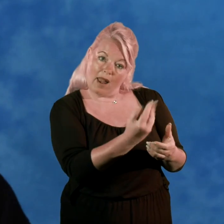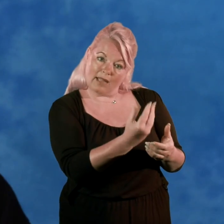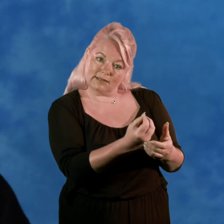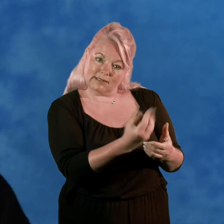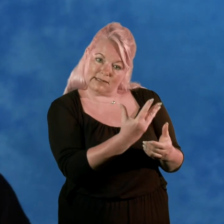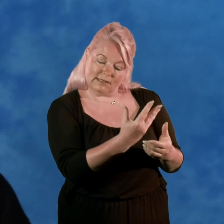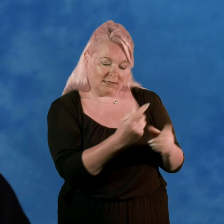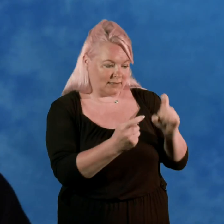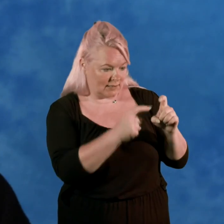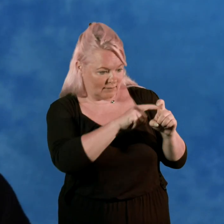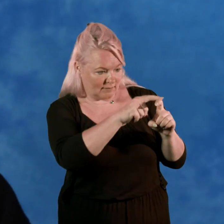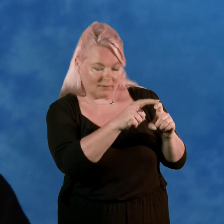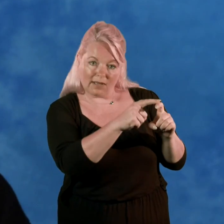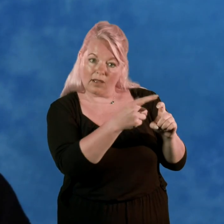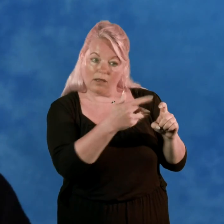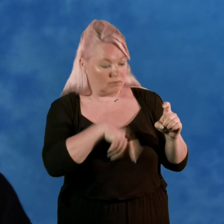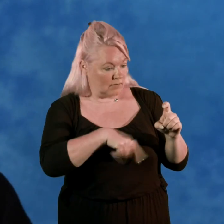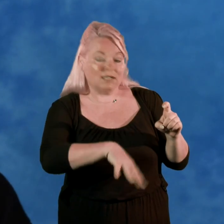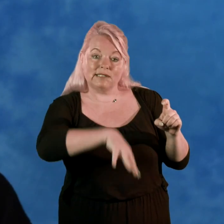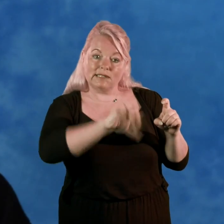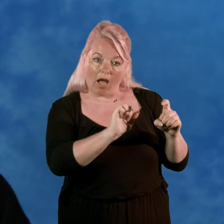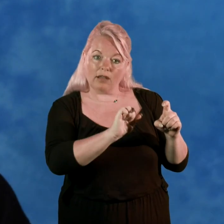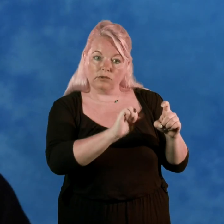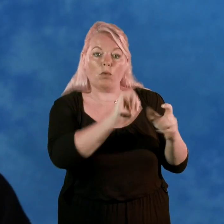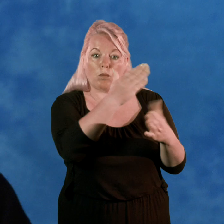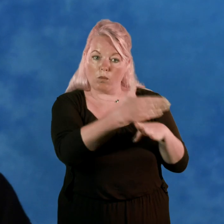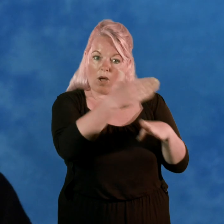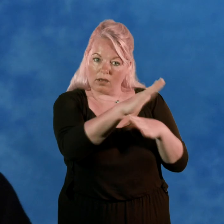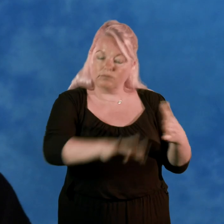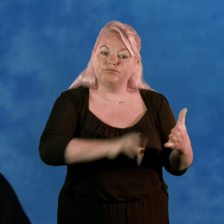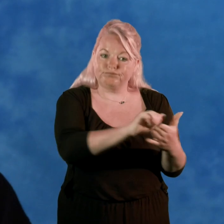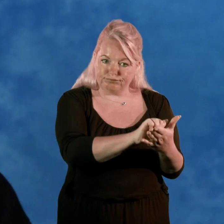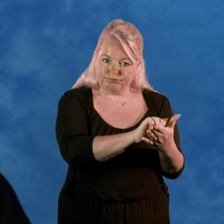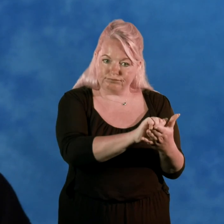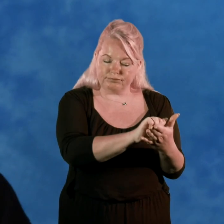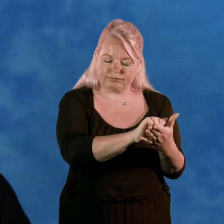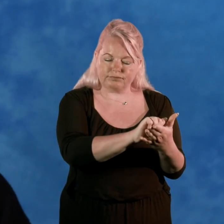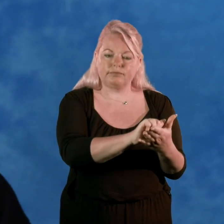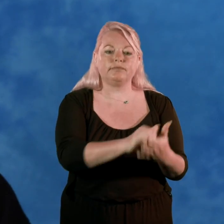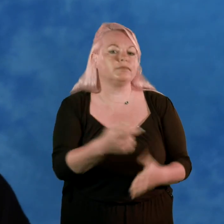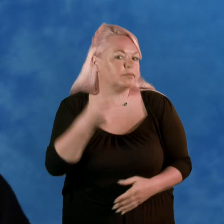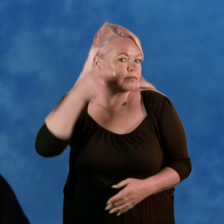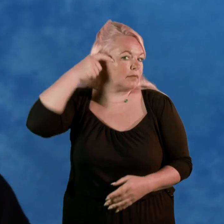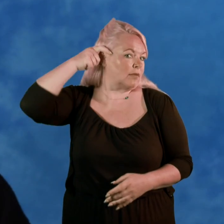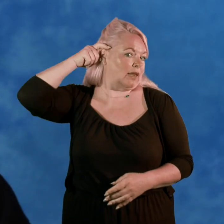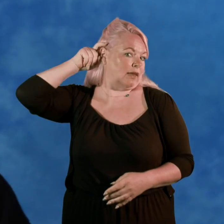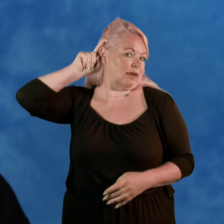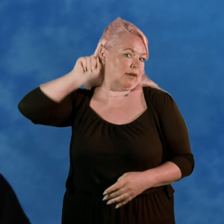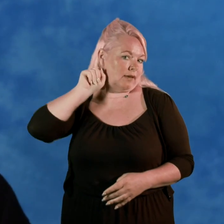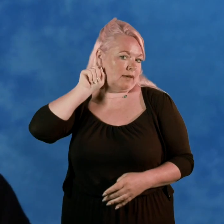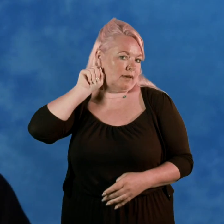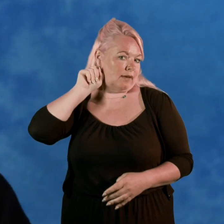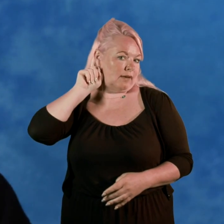on the processor show that it is started off correctly, pop the processor behind my ear